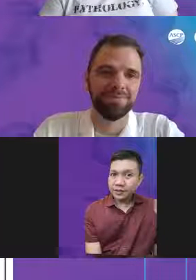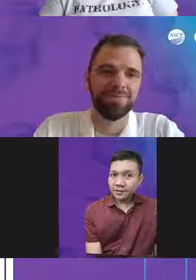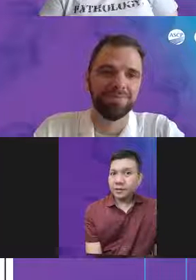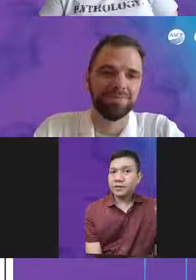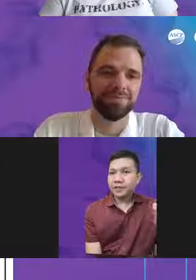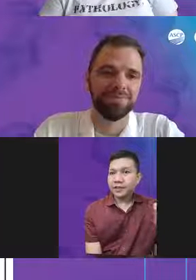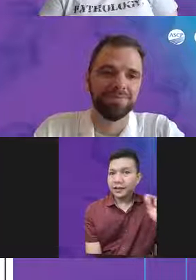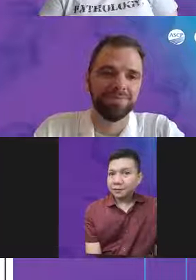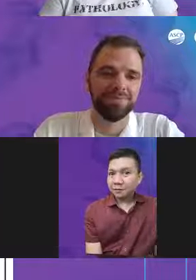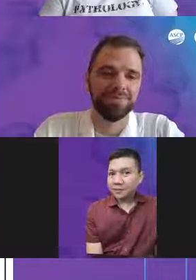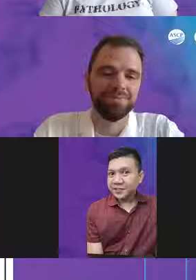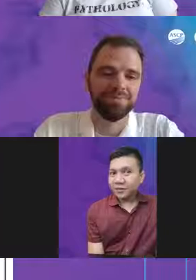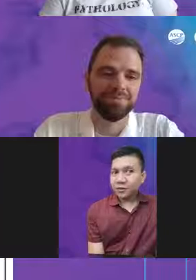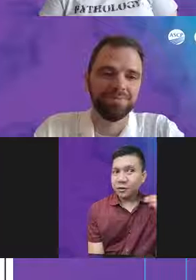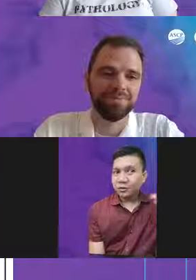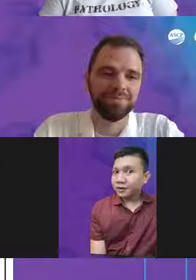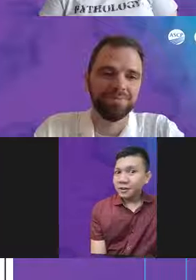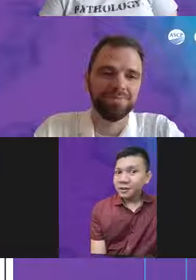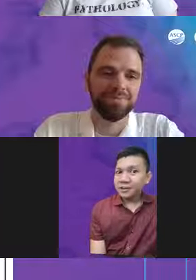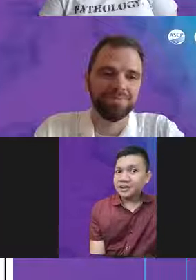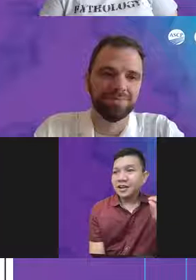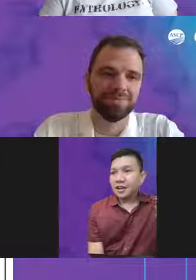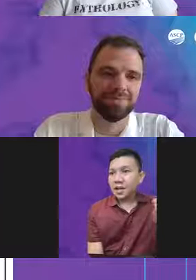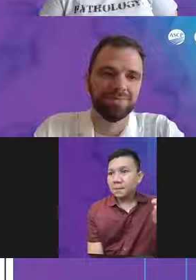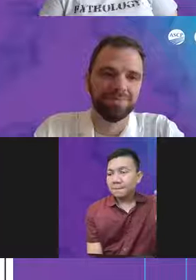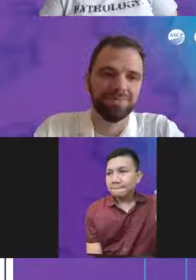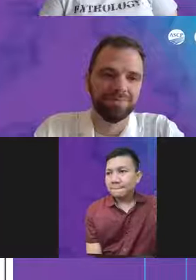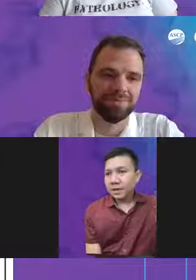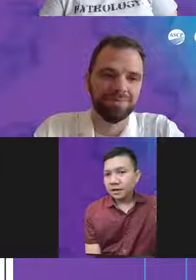need to think about. Because like we've said or honed in earlier,